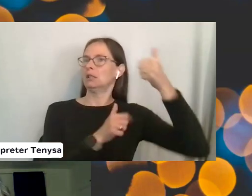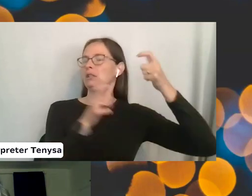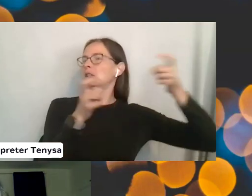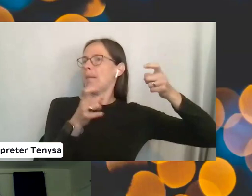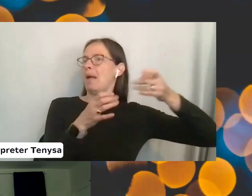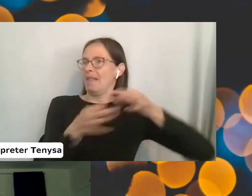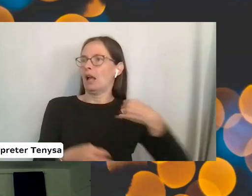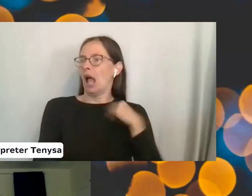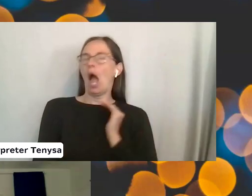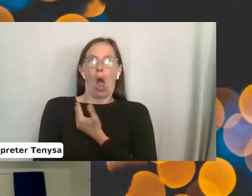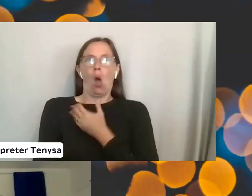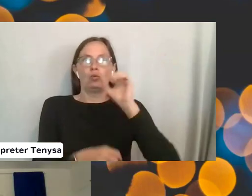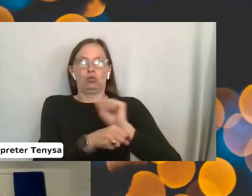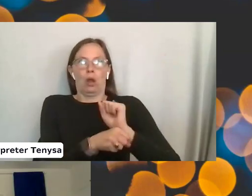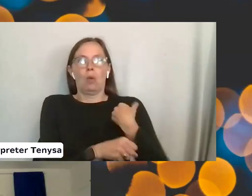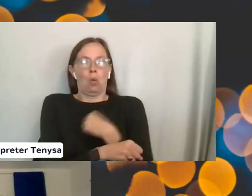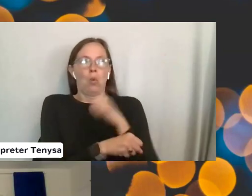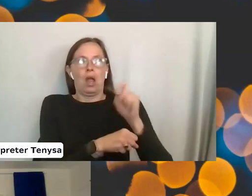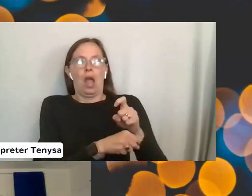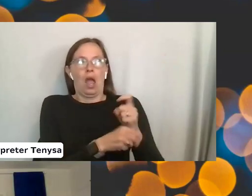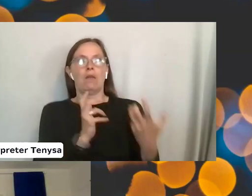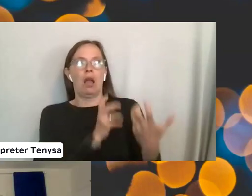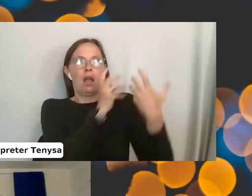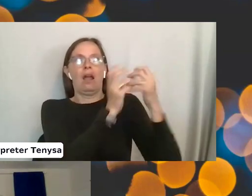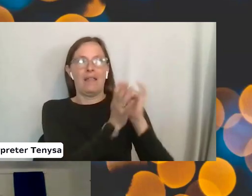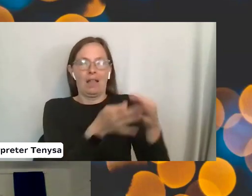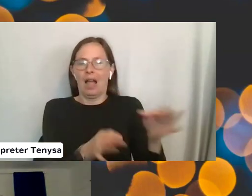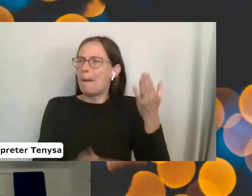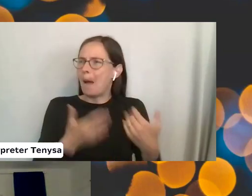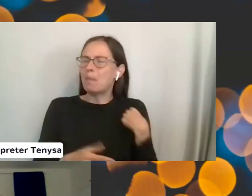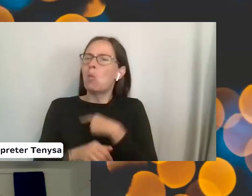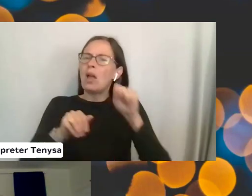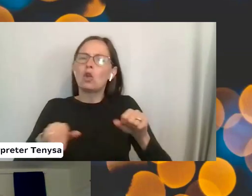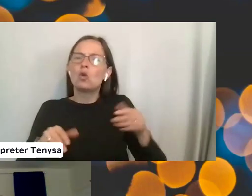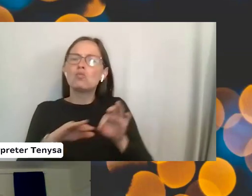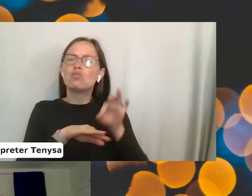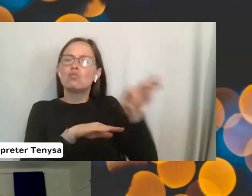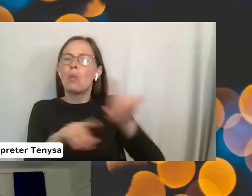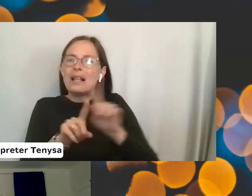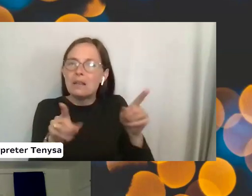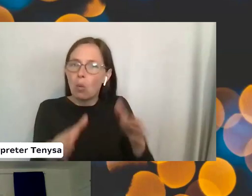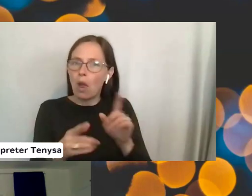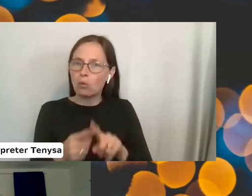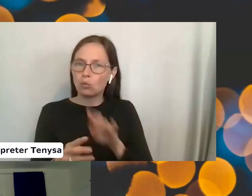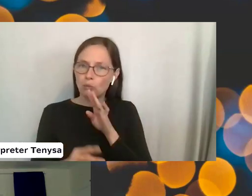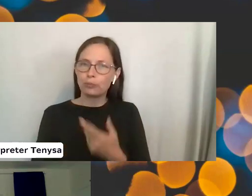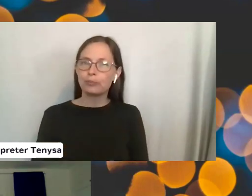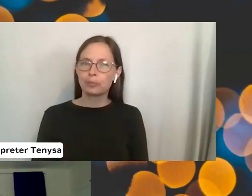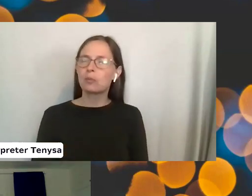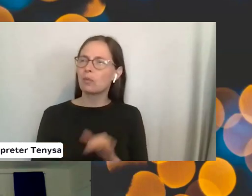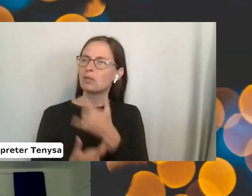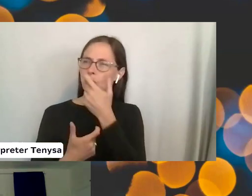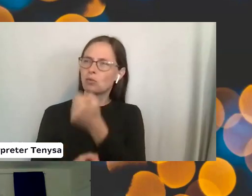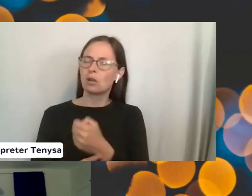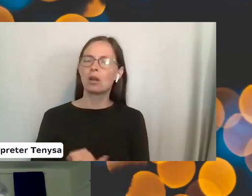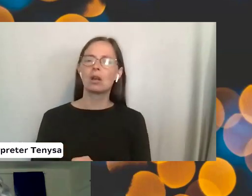Yes. As opposed to perhaps introducing another dialect. Yeah. Now that's interesting. Now,